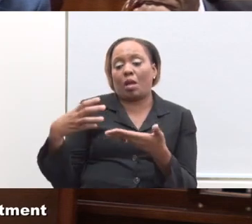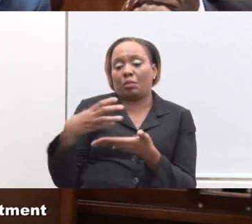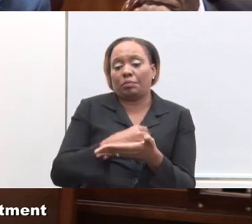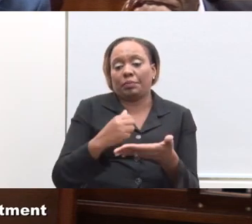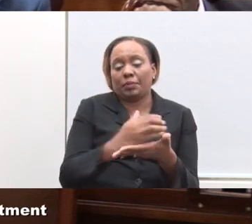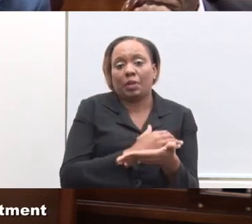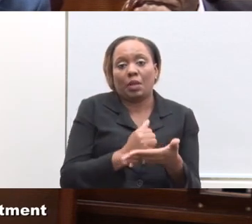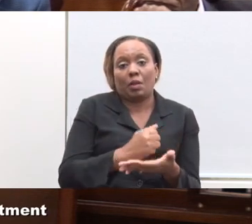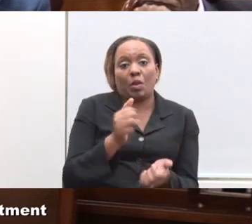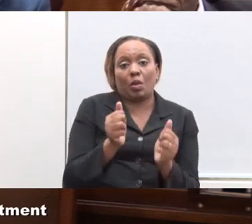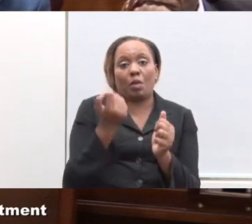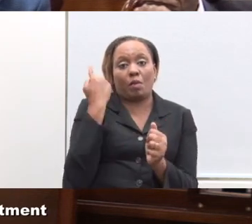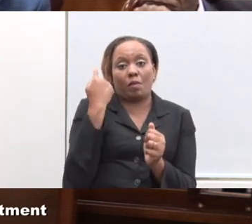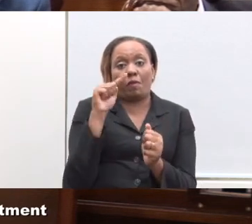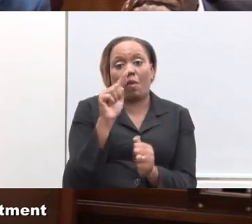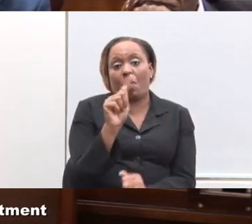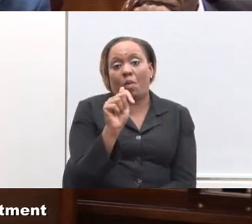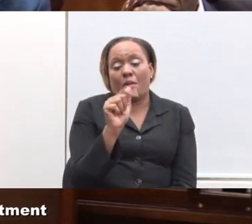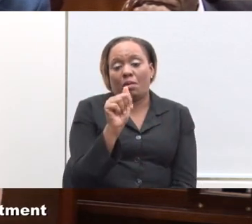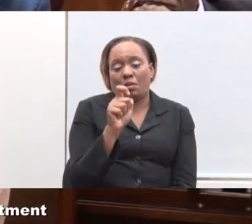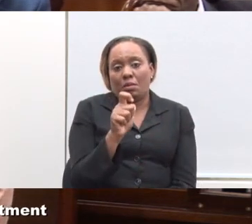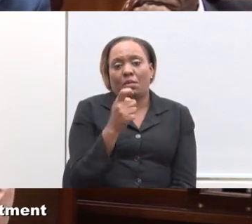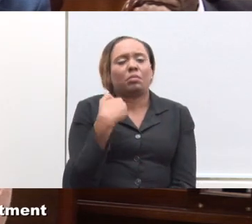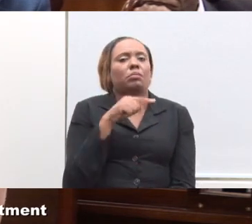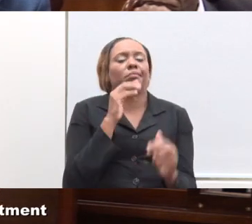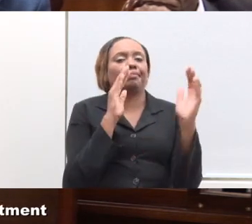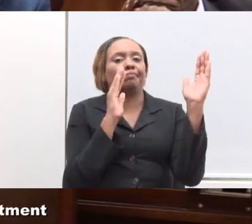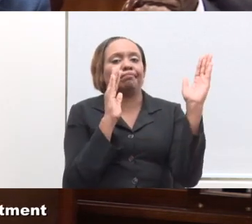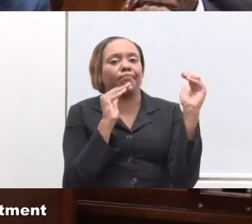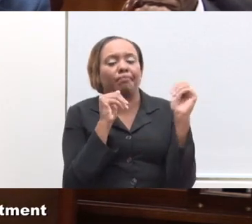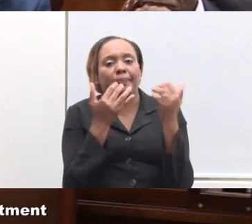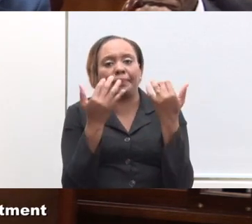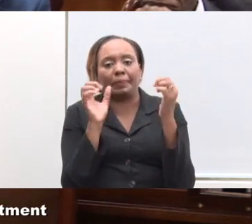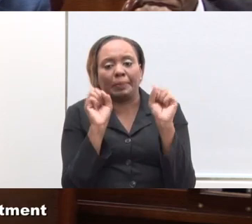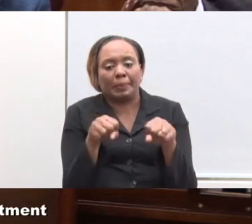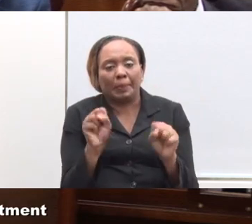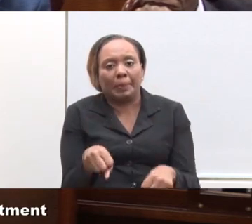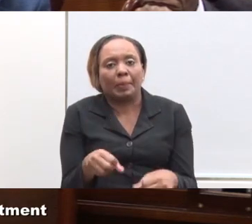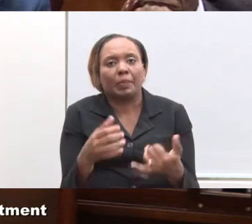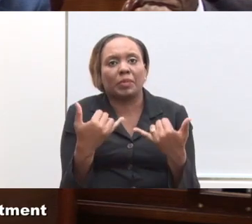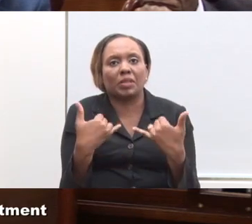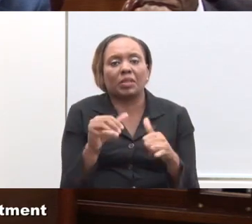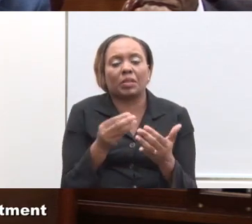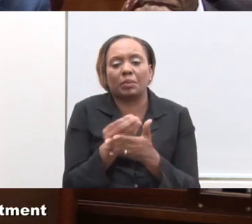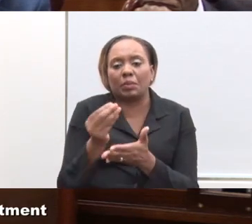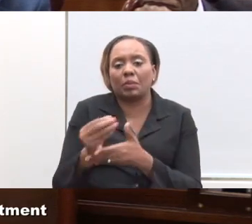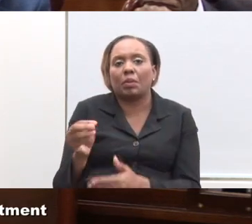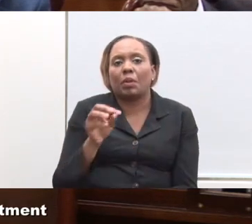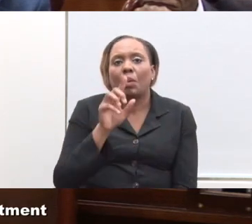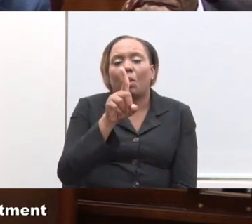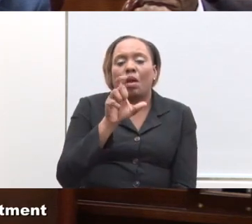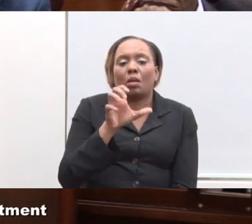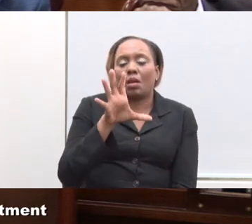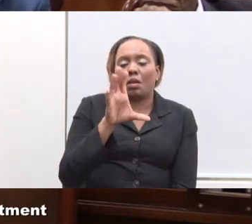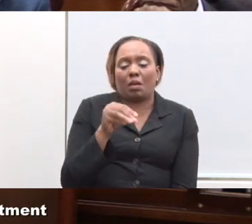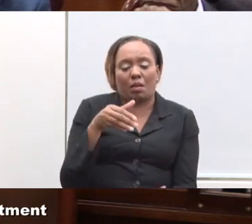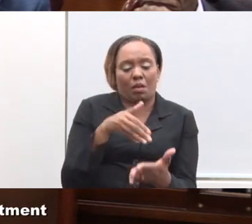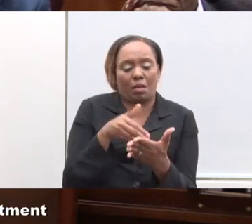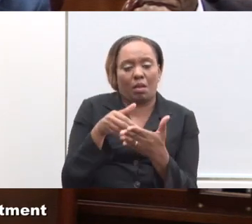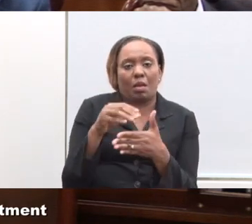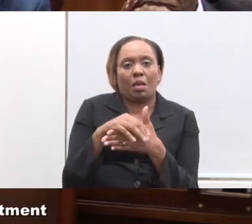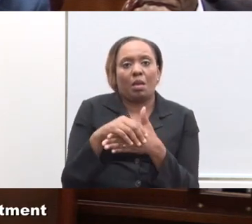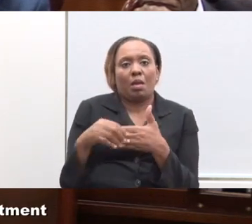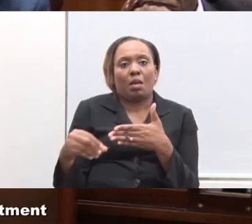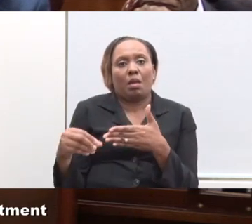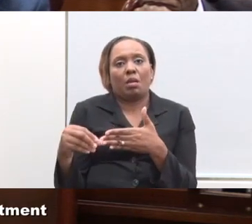revenue, that we are hoping to be able still to spend about $150 million over